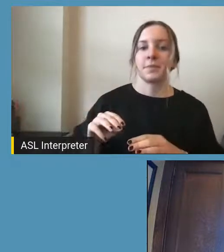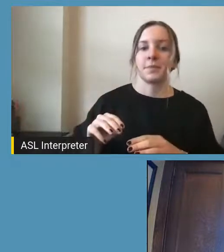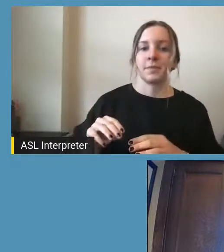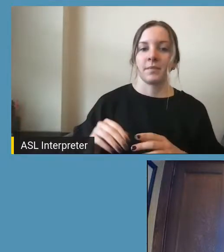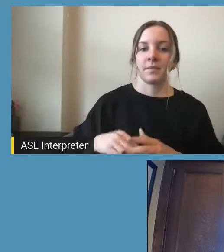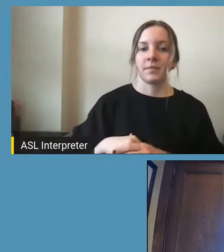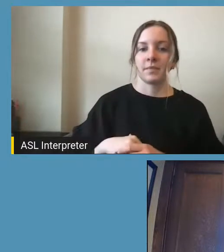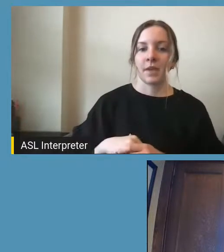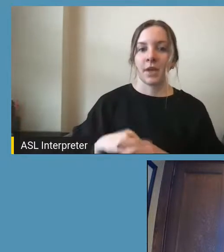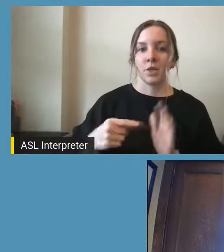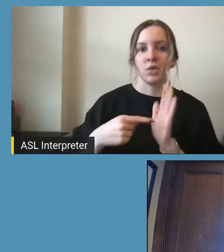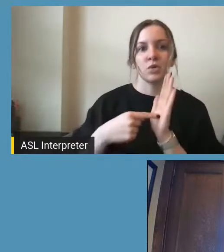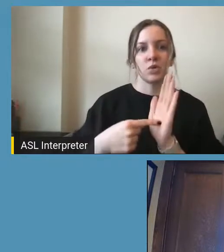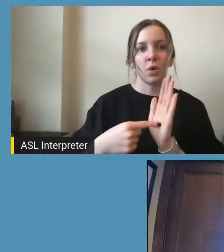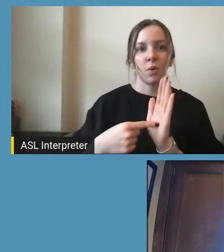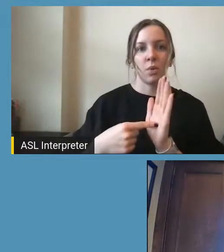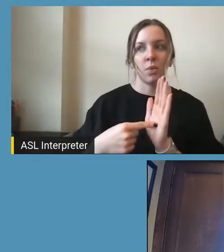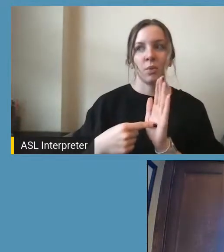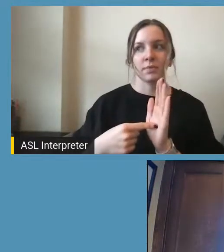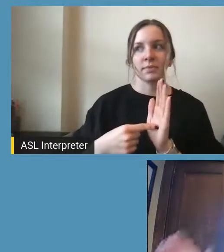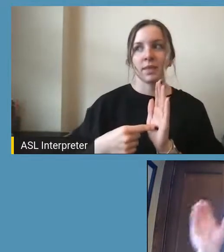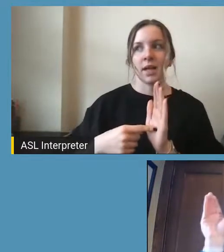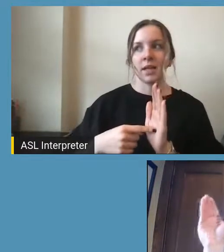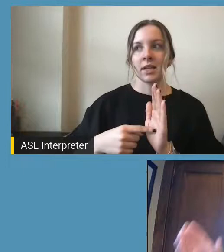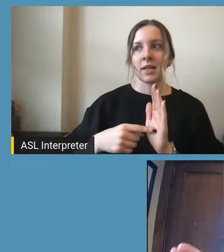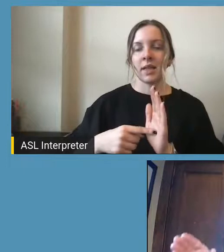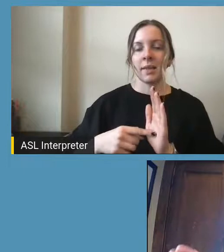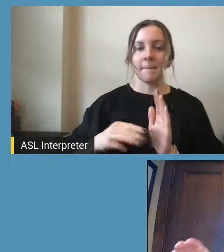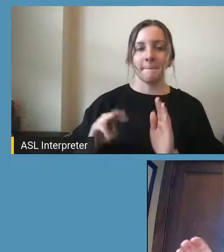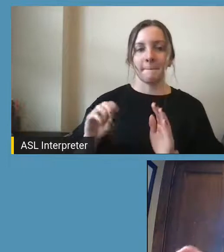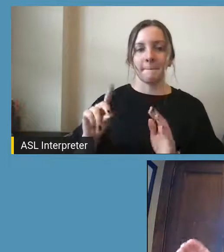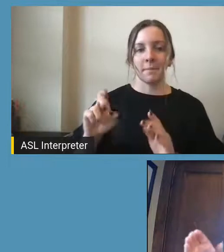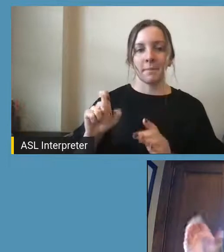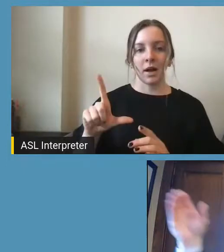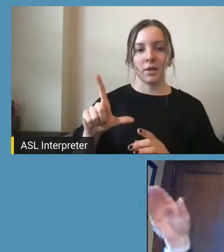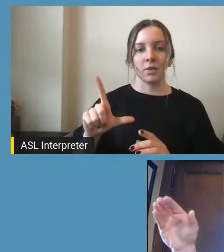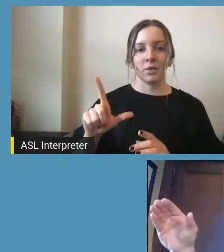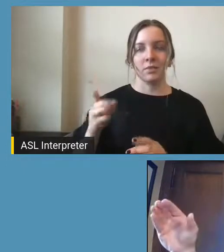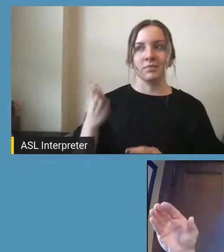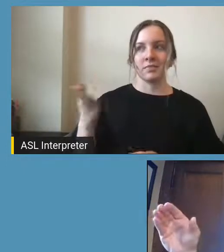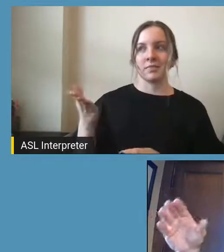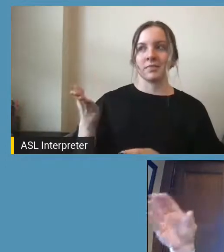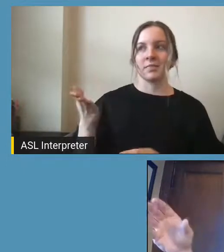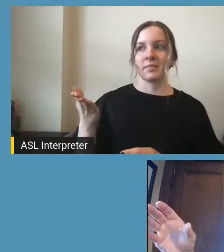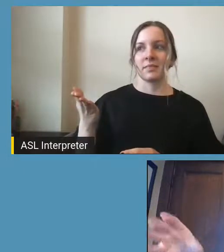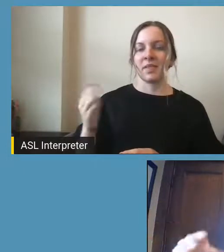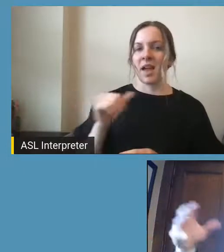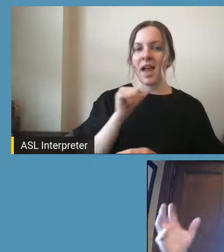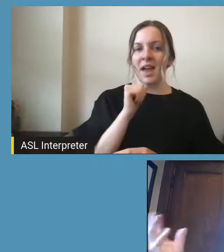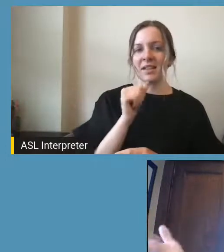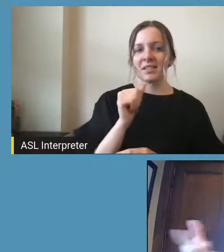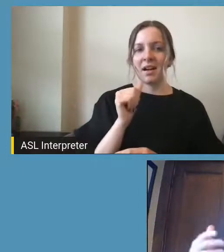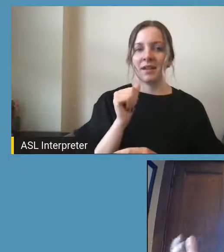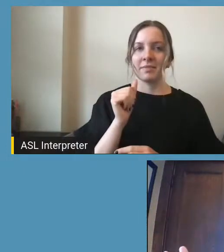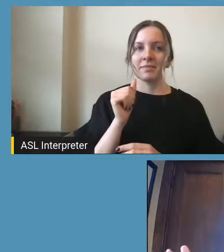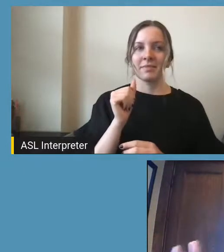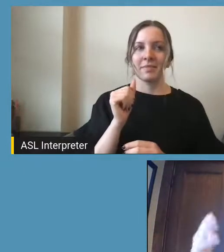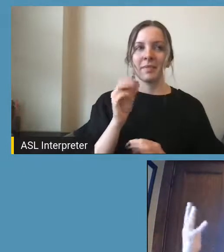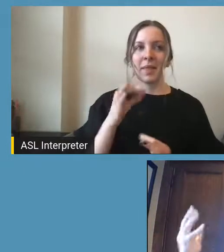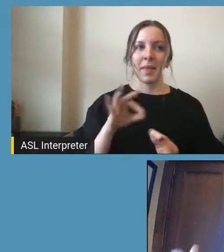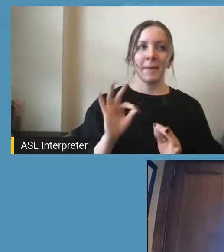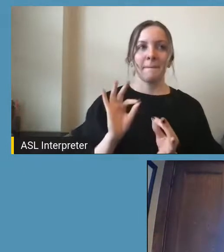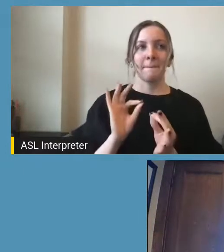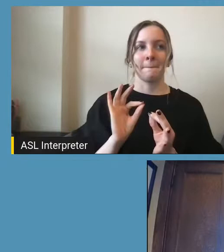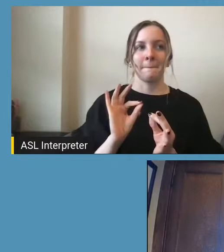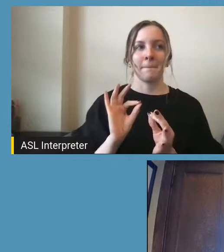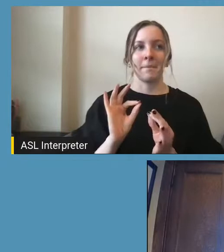say represent our communities better, represent not just the standard, say, ideal body shape or whatever, but all different types